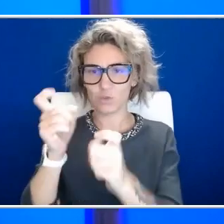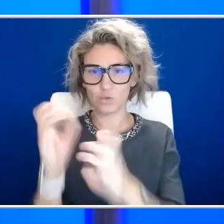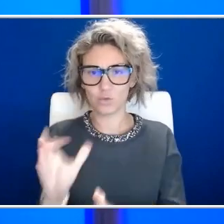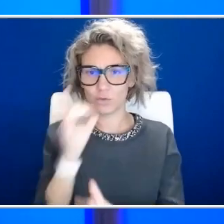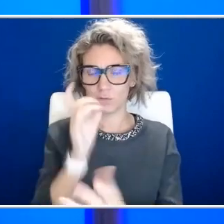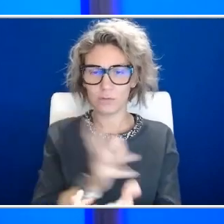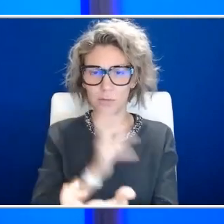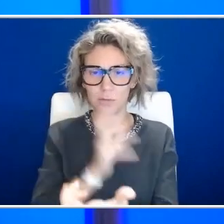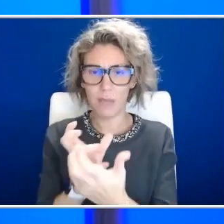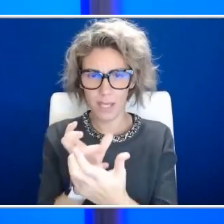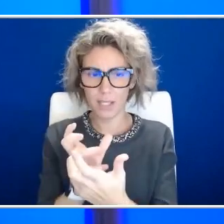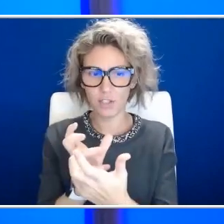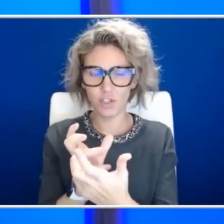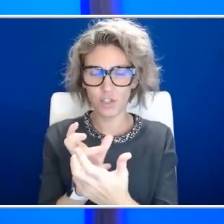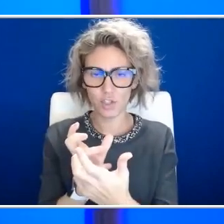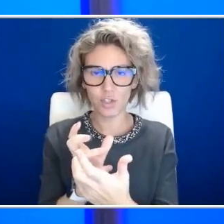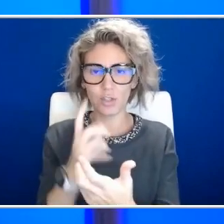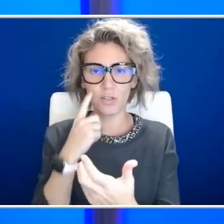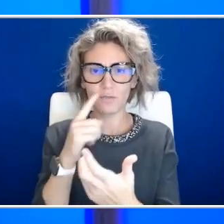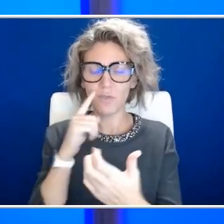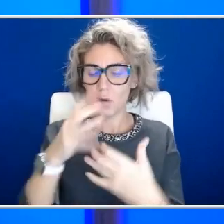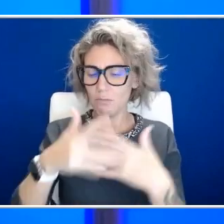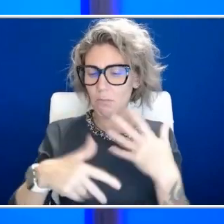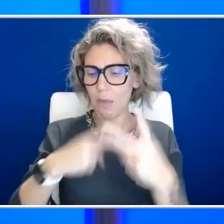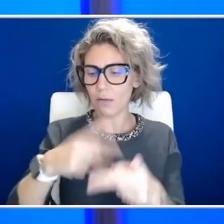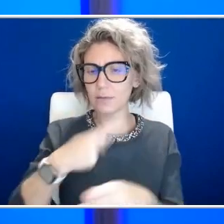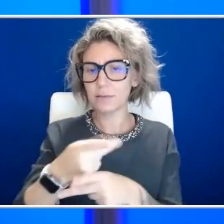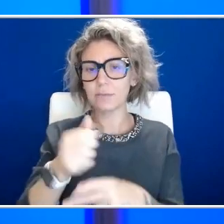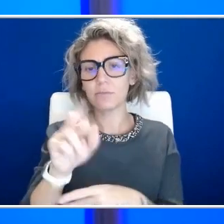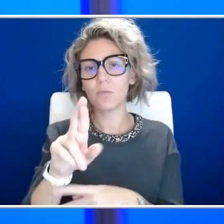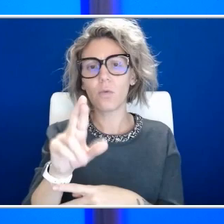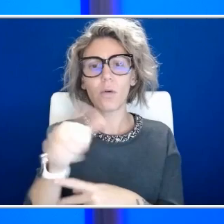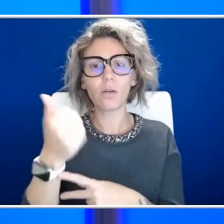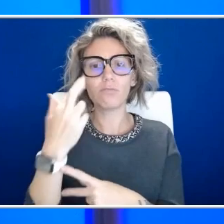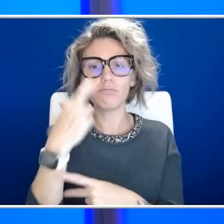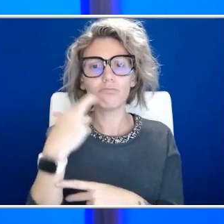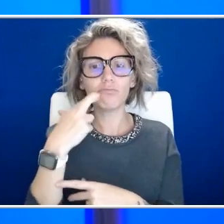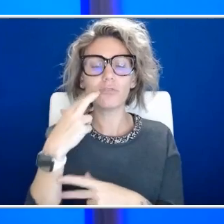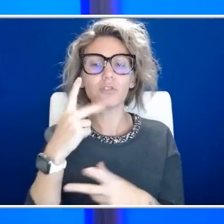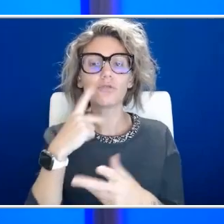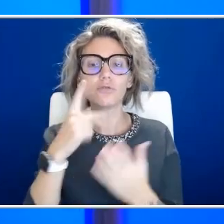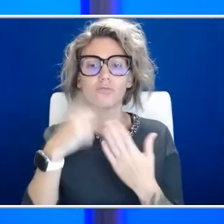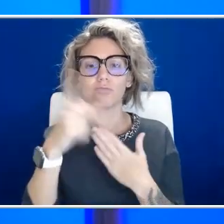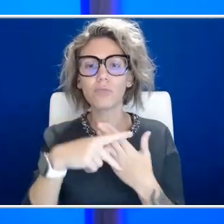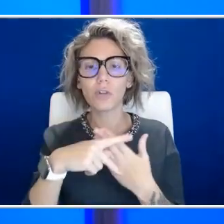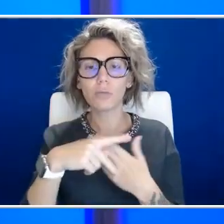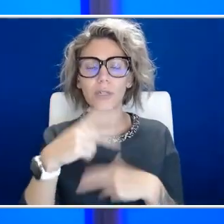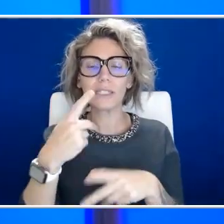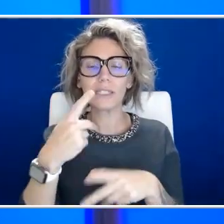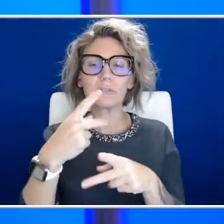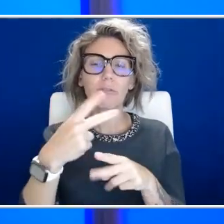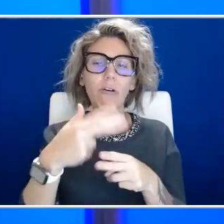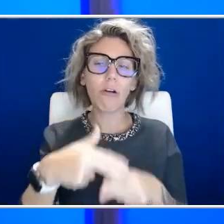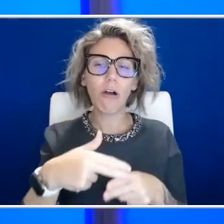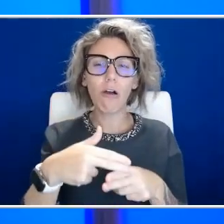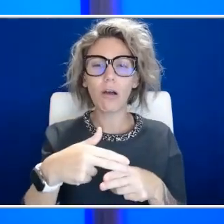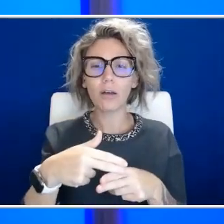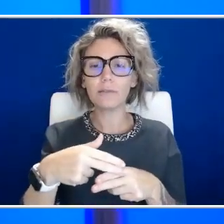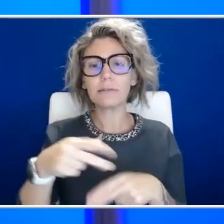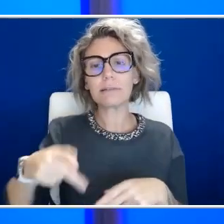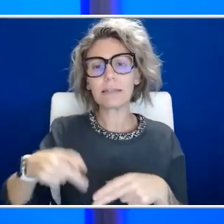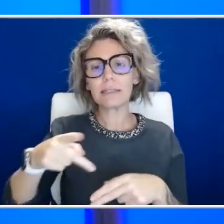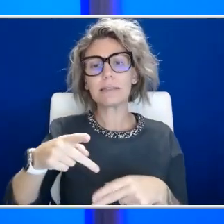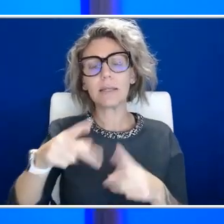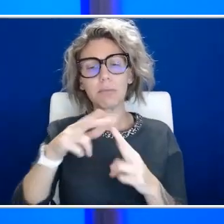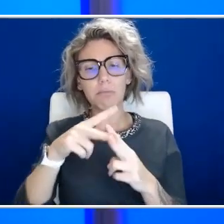it for blood type or other reasons, there is a program called kidney pair donation where you can enroll. So